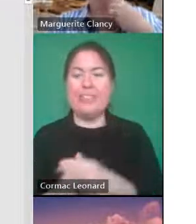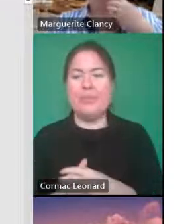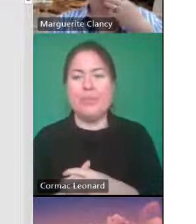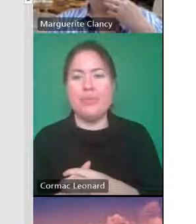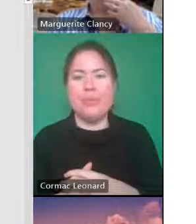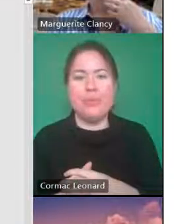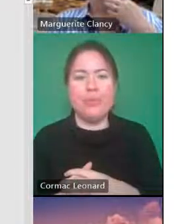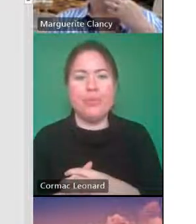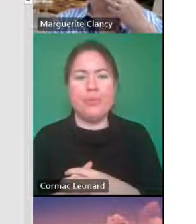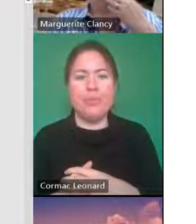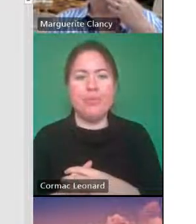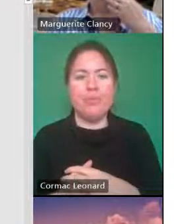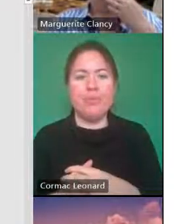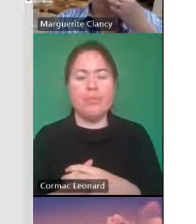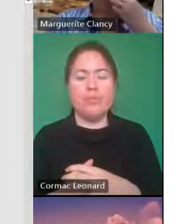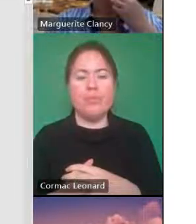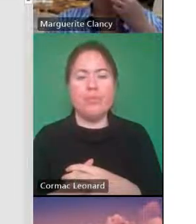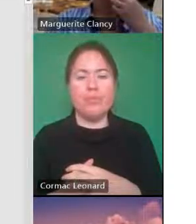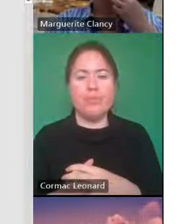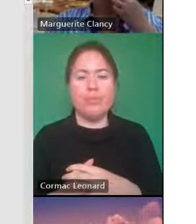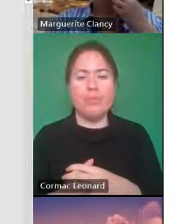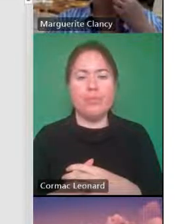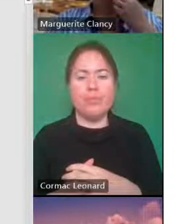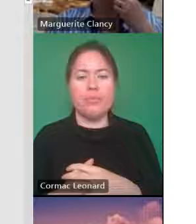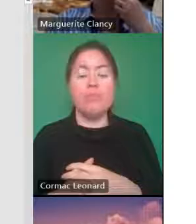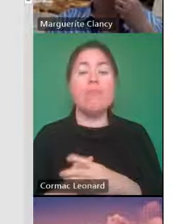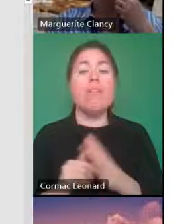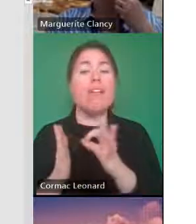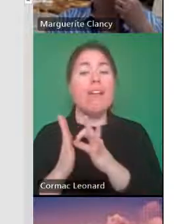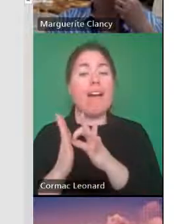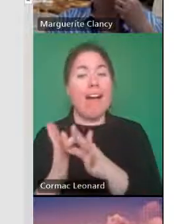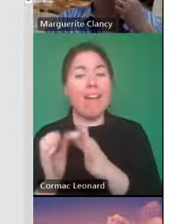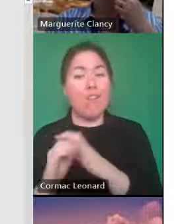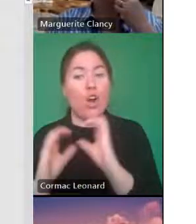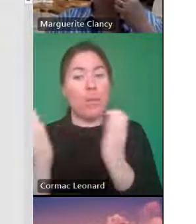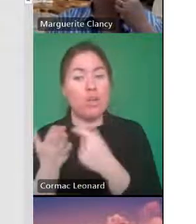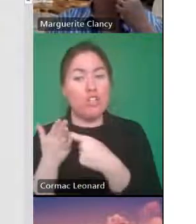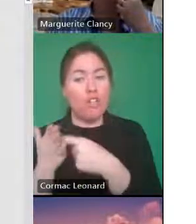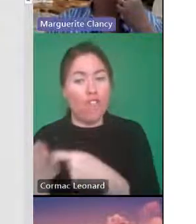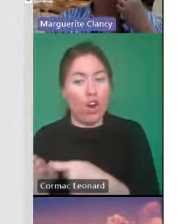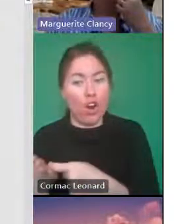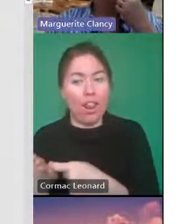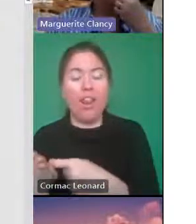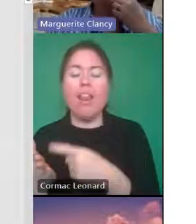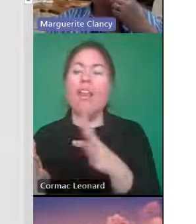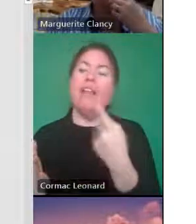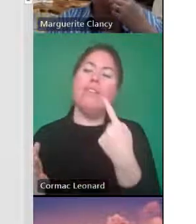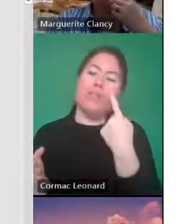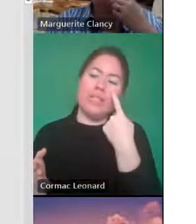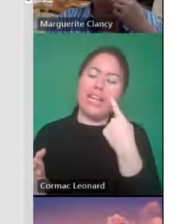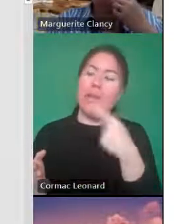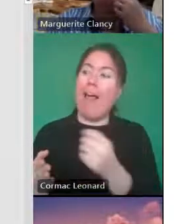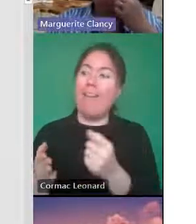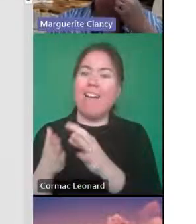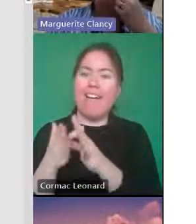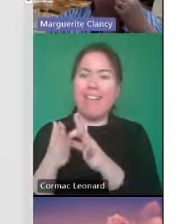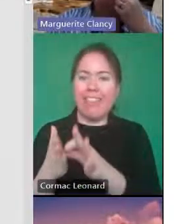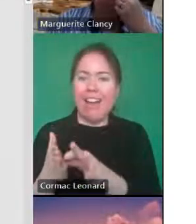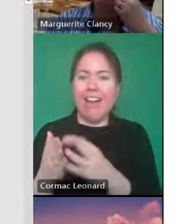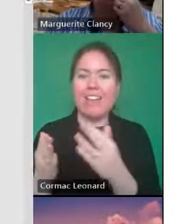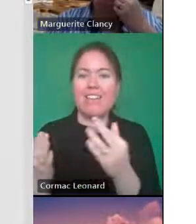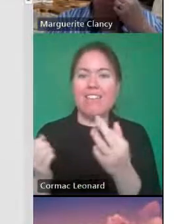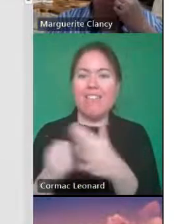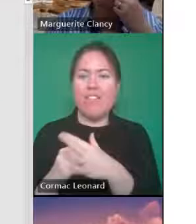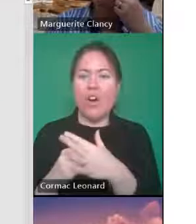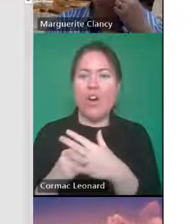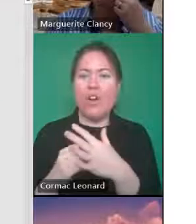go in, both the guide for community referrals. When you go in there, there'll also be the guide for the